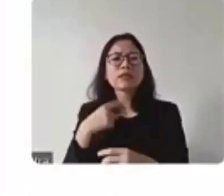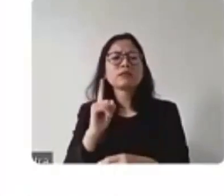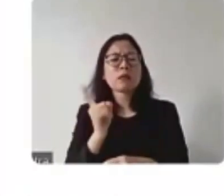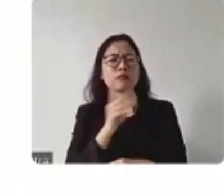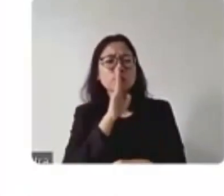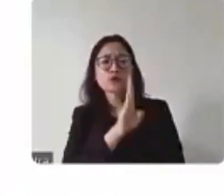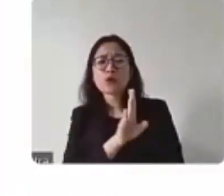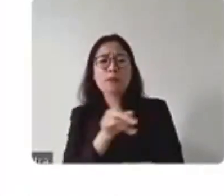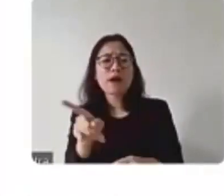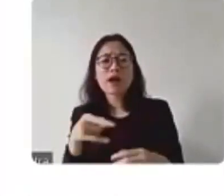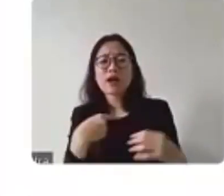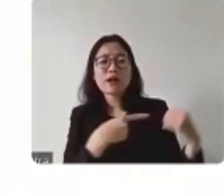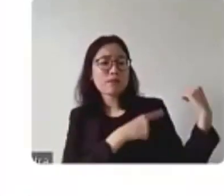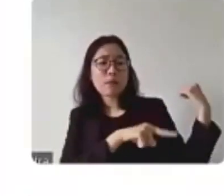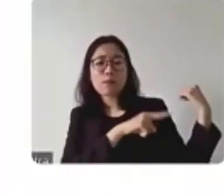to answer